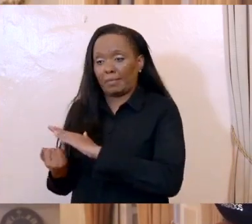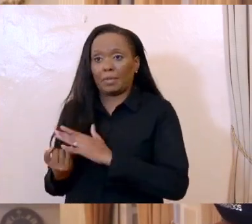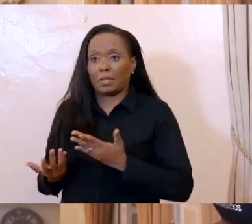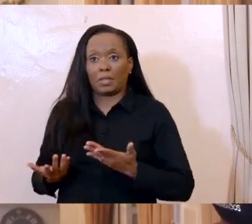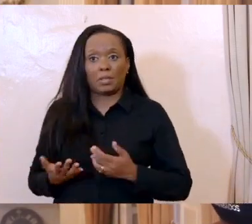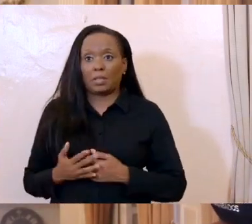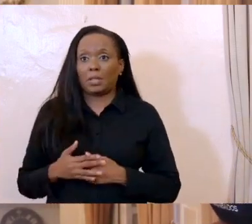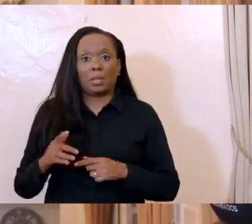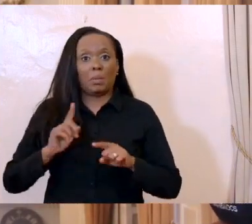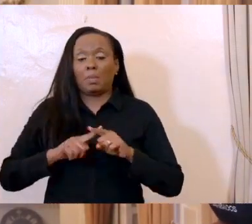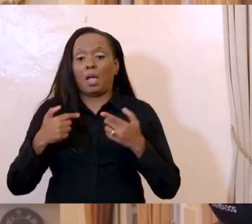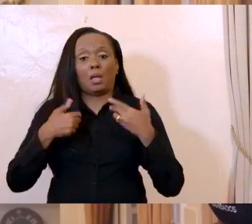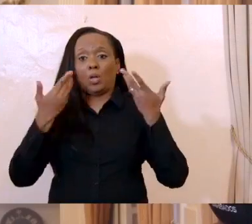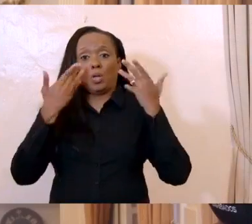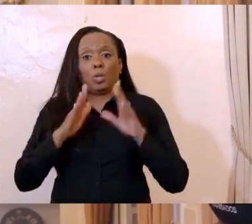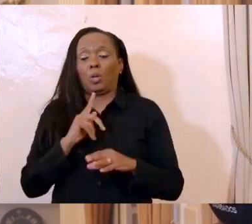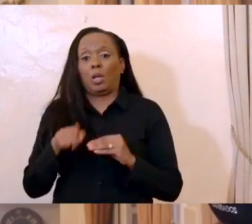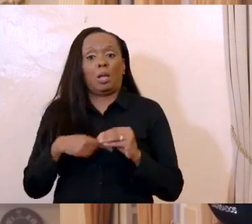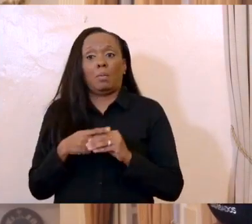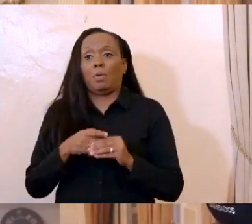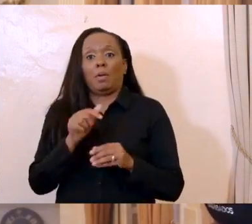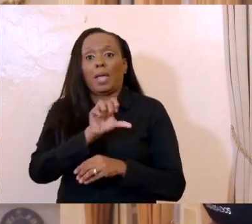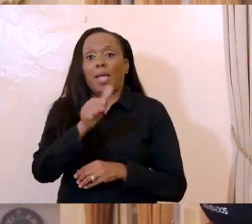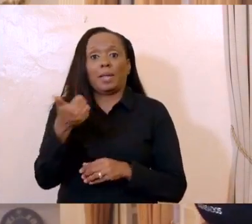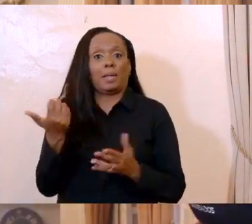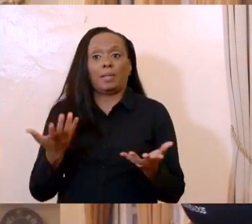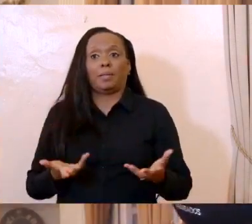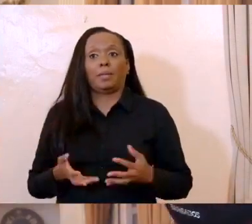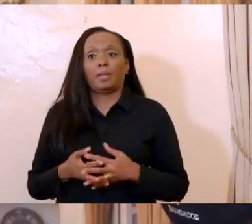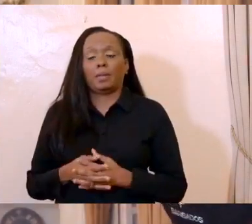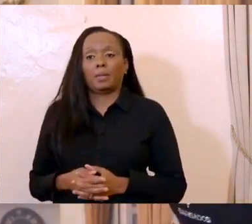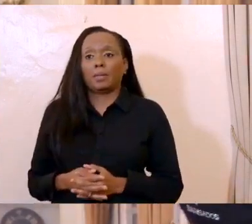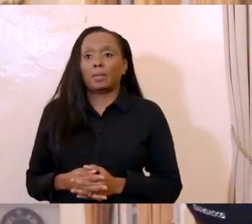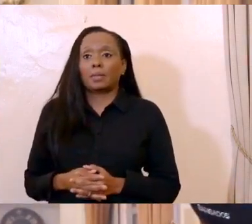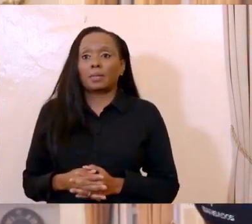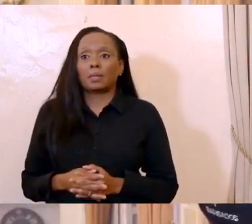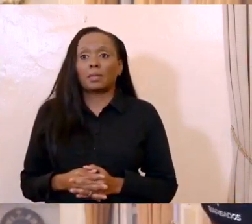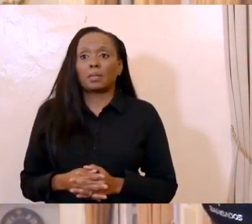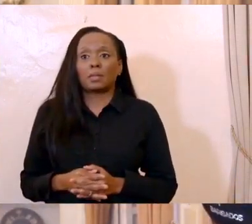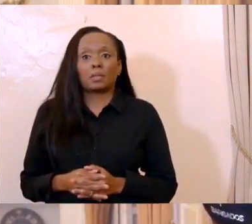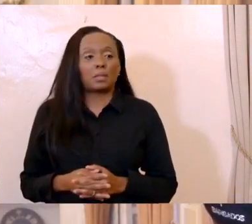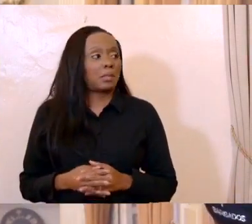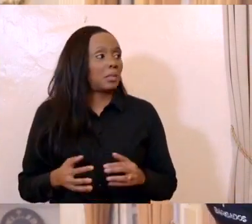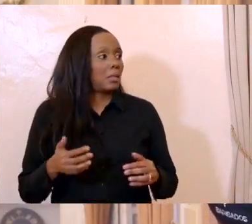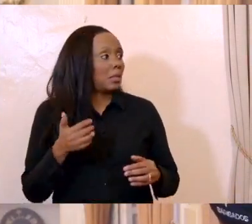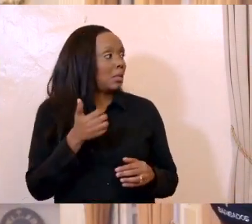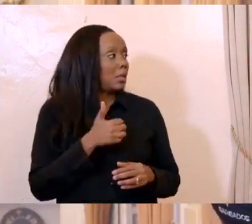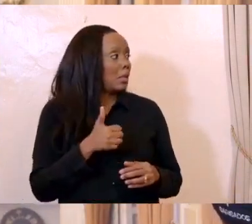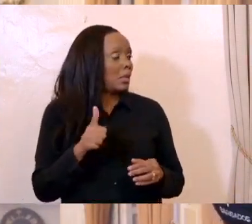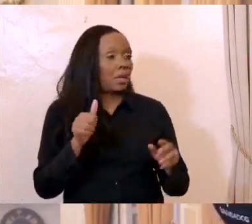that you're asking me because I'm unaware at this time. Is there anyone who can answer the question, please?